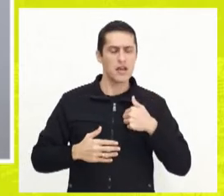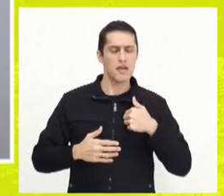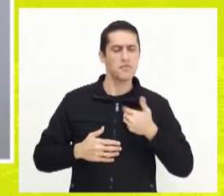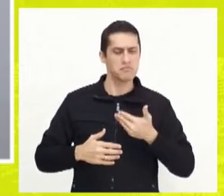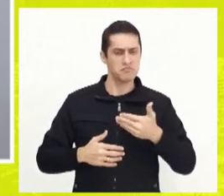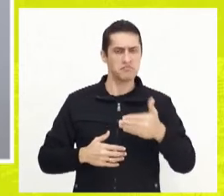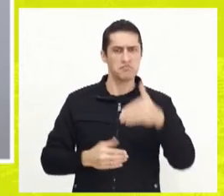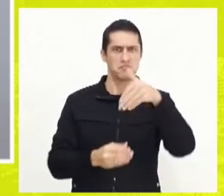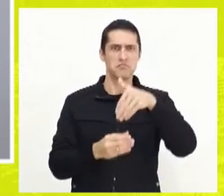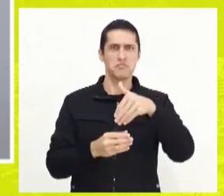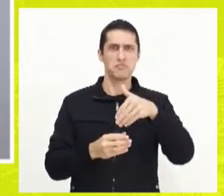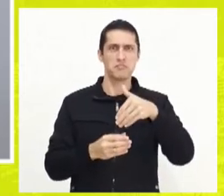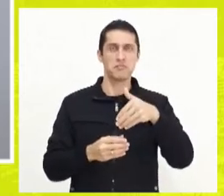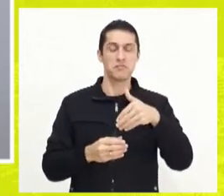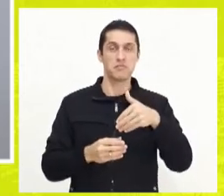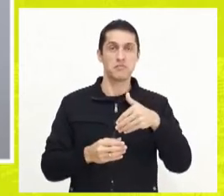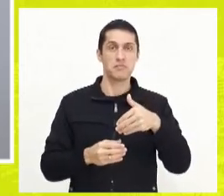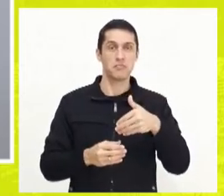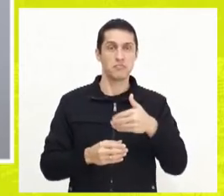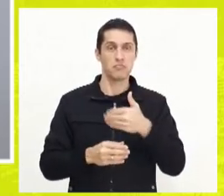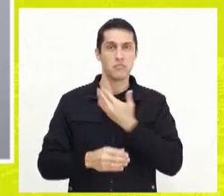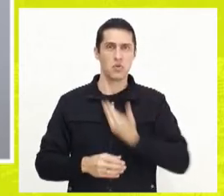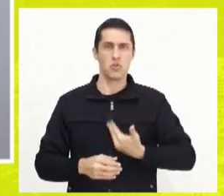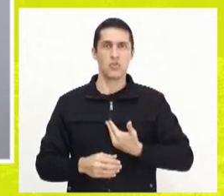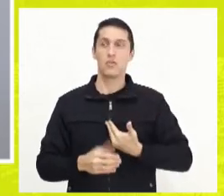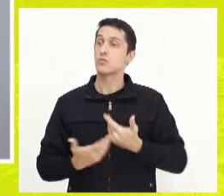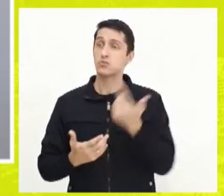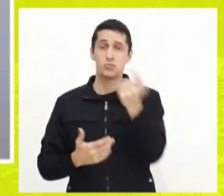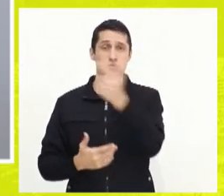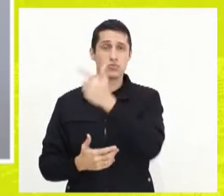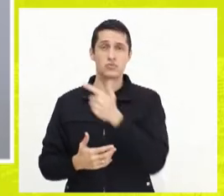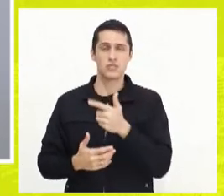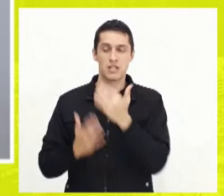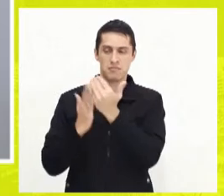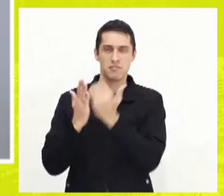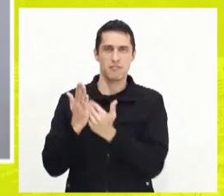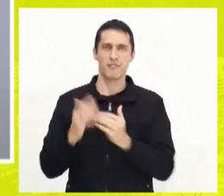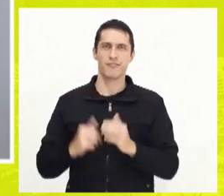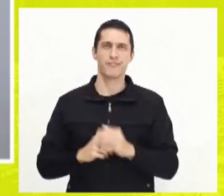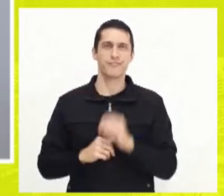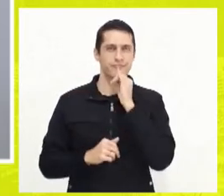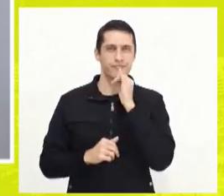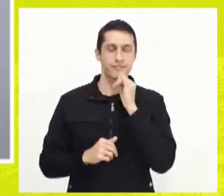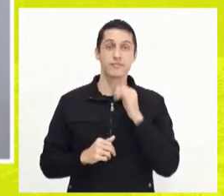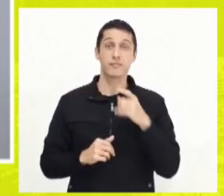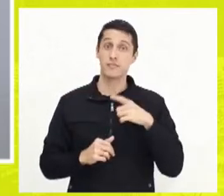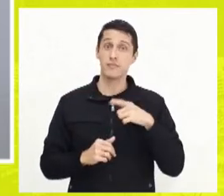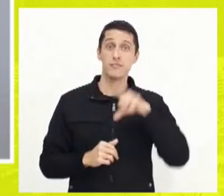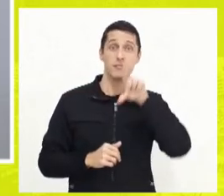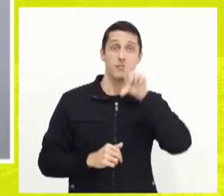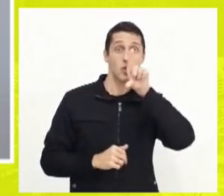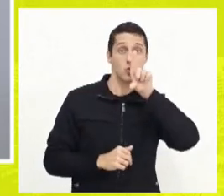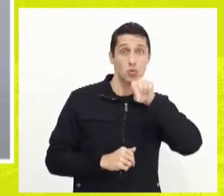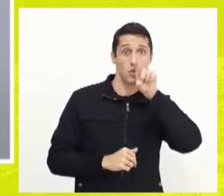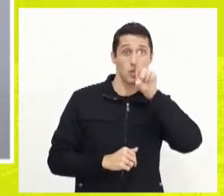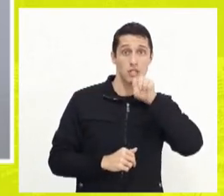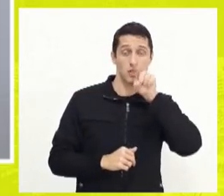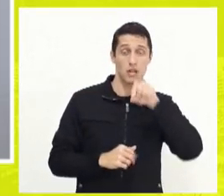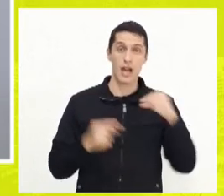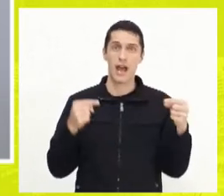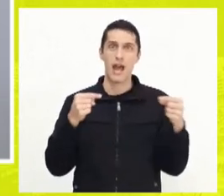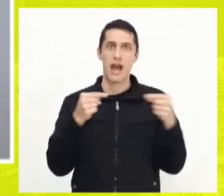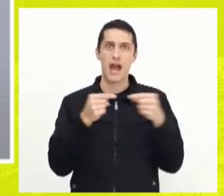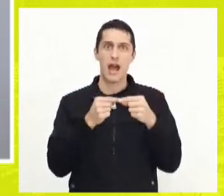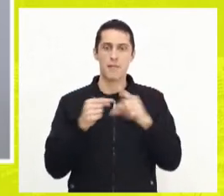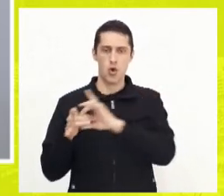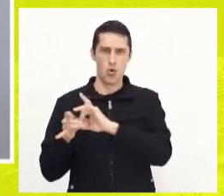see policies since 2020 interesting for the brazilian context and civic uh aspect